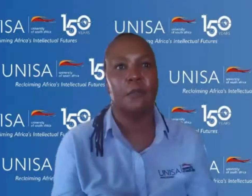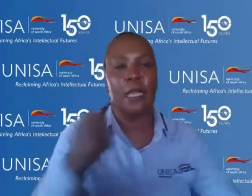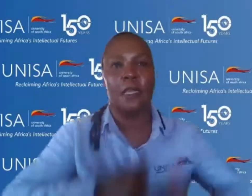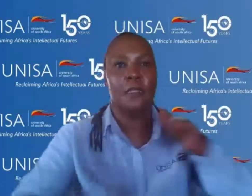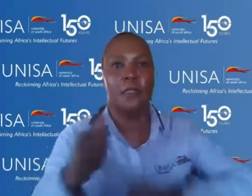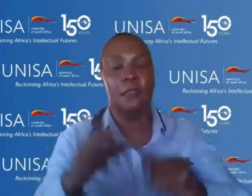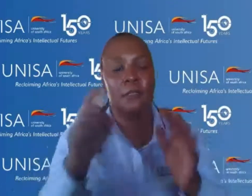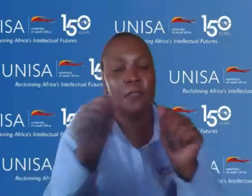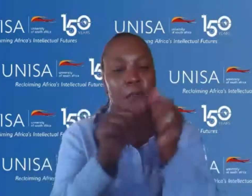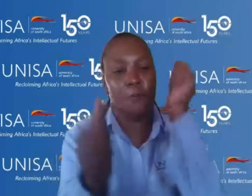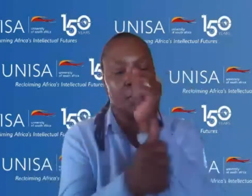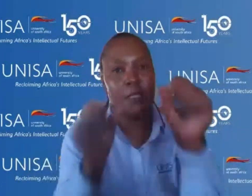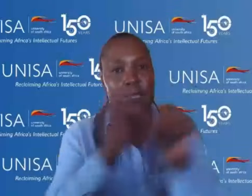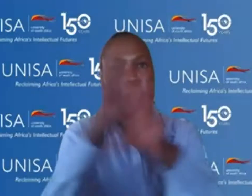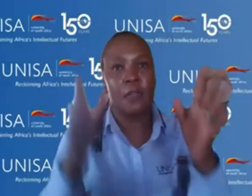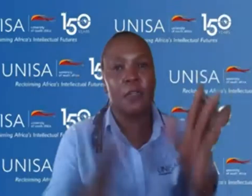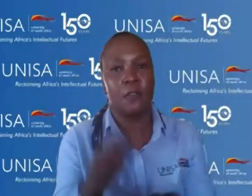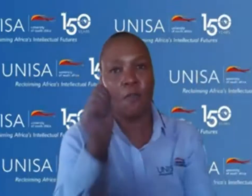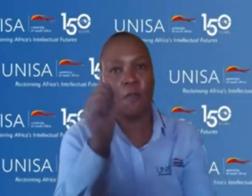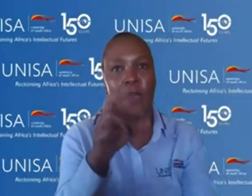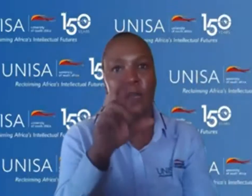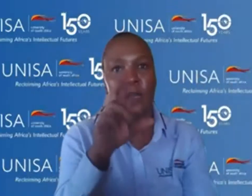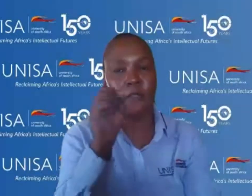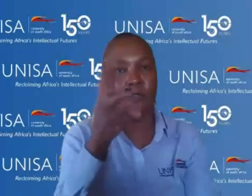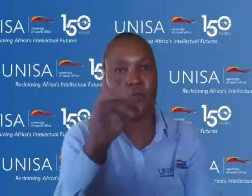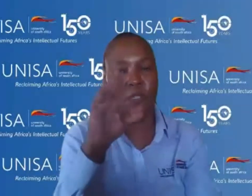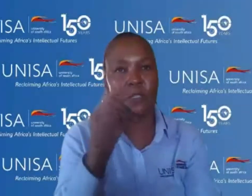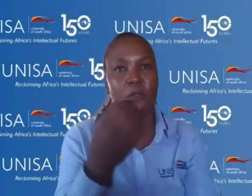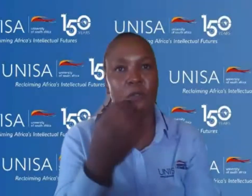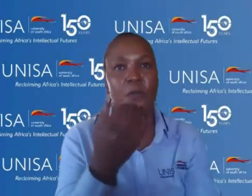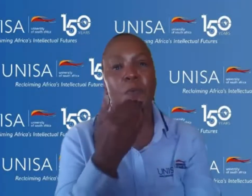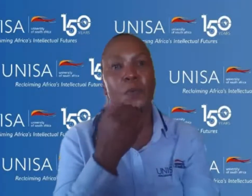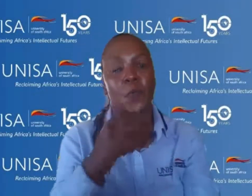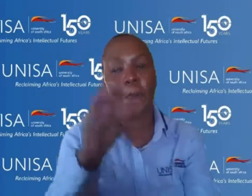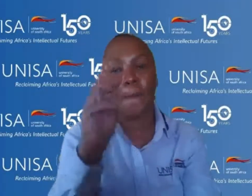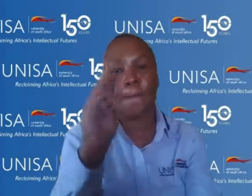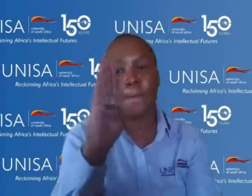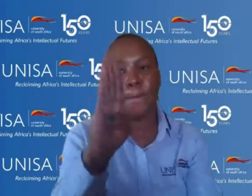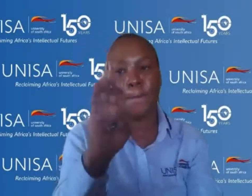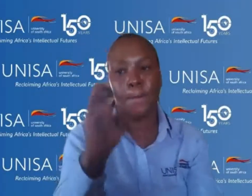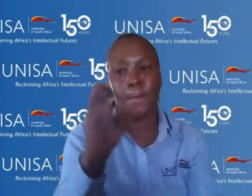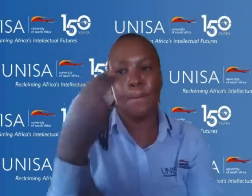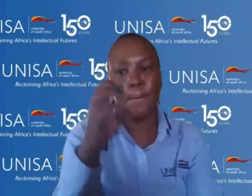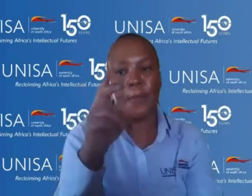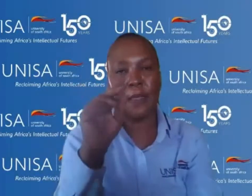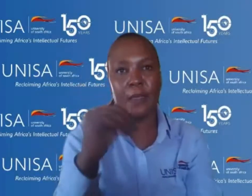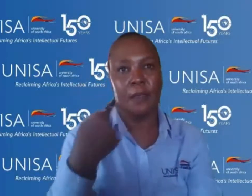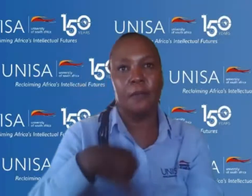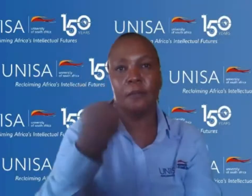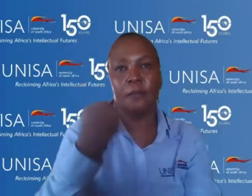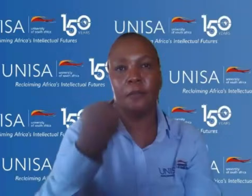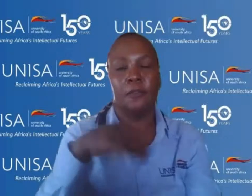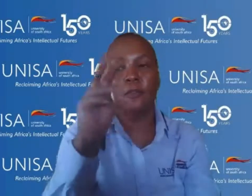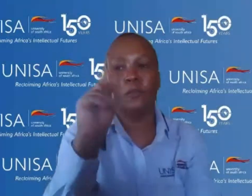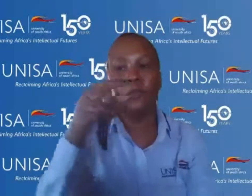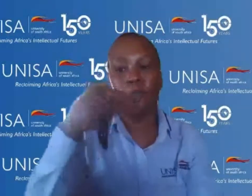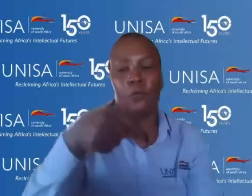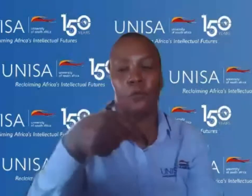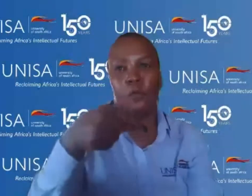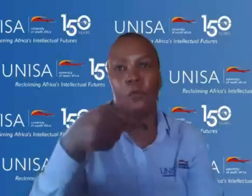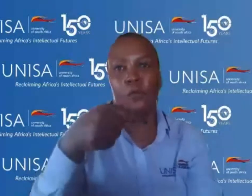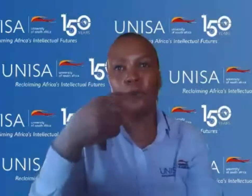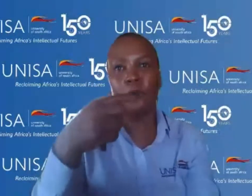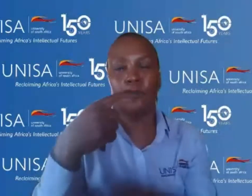of ACSUT, Mr. Bekin Ngumalo, to give us closing remarks.